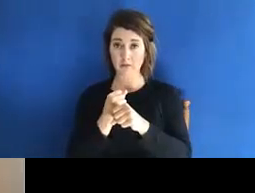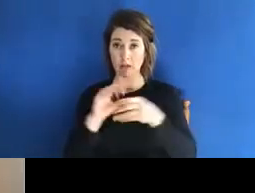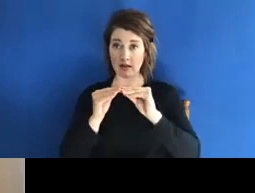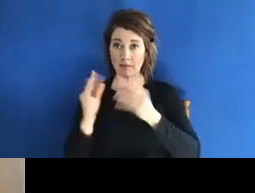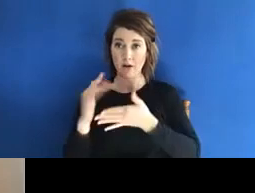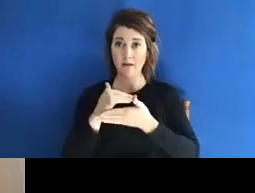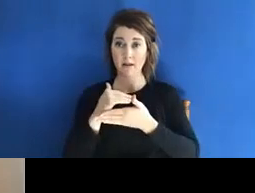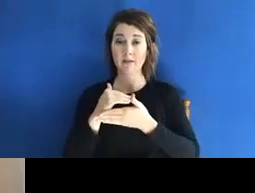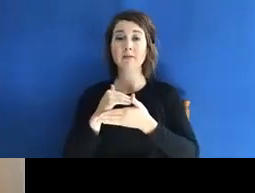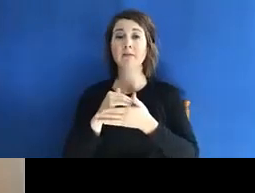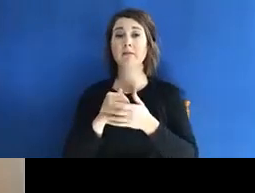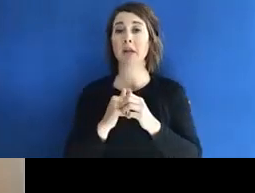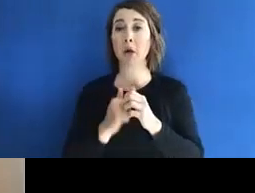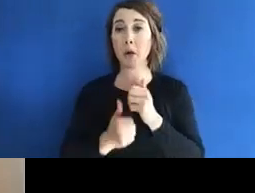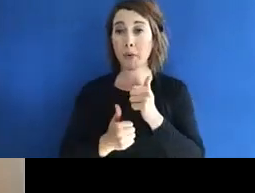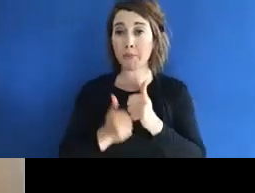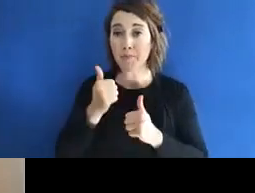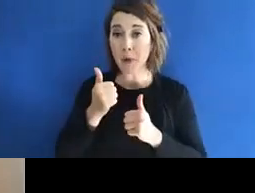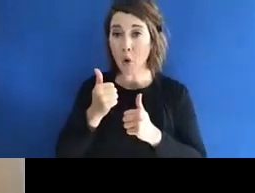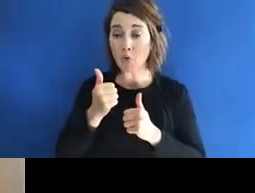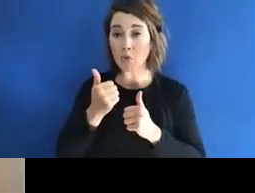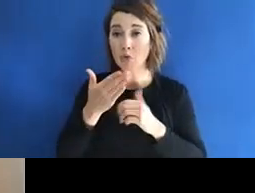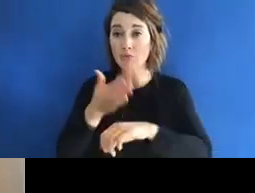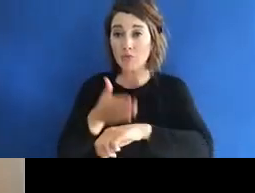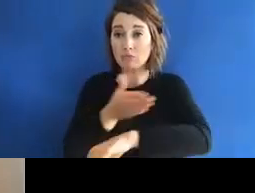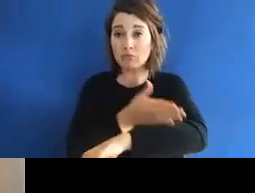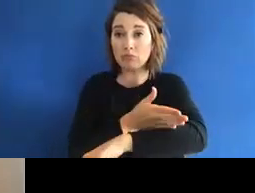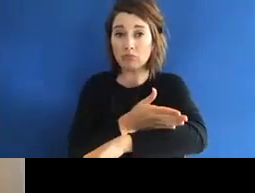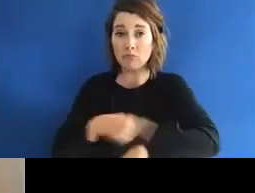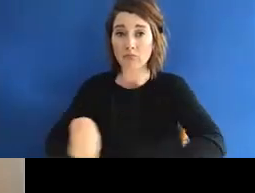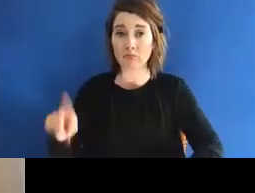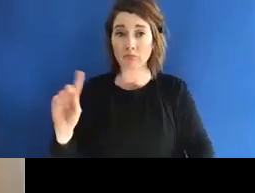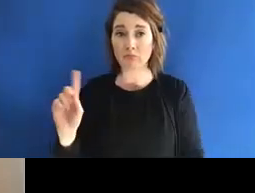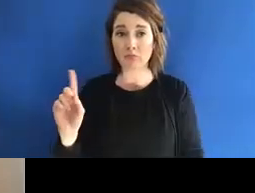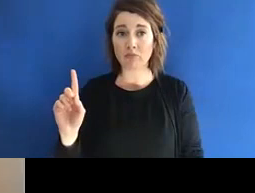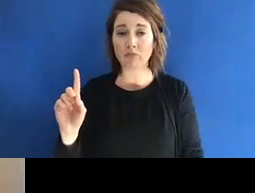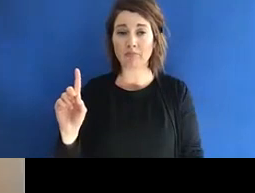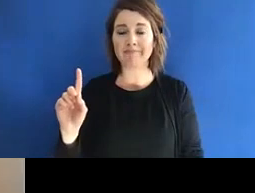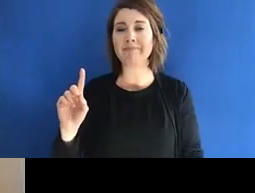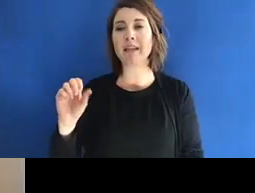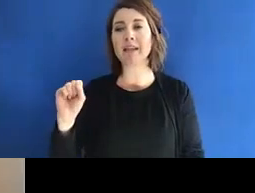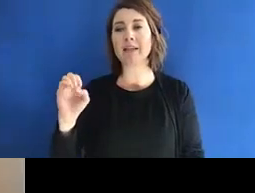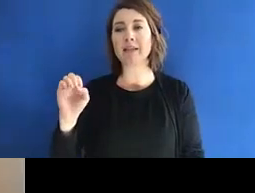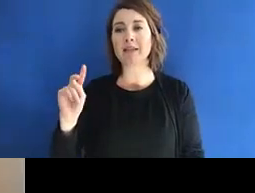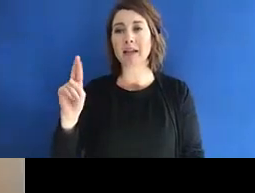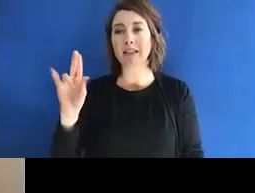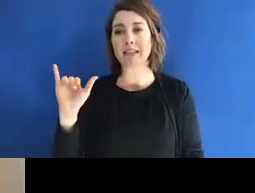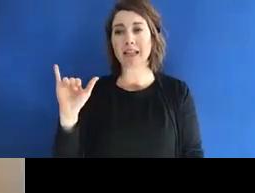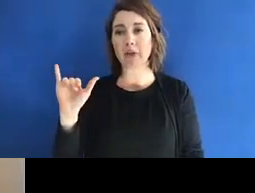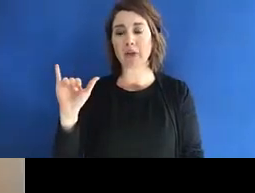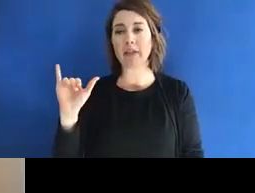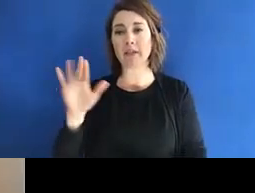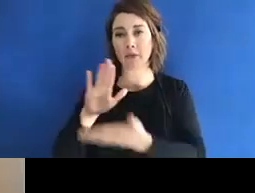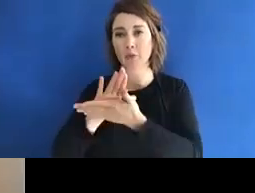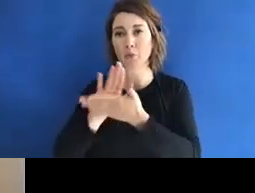our gains are being made towards earning the secondary school diploma. That's the second line